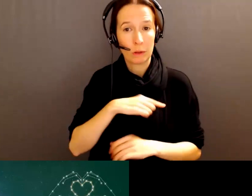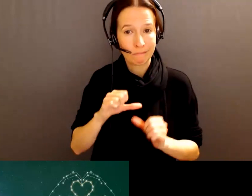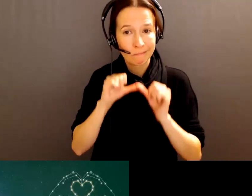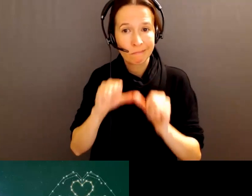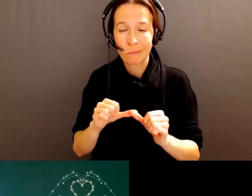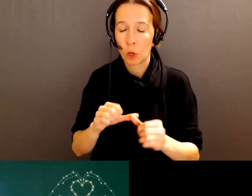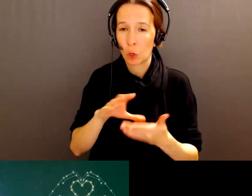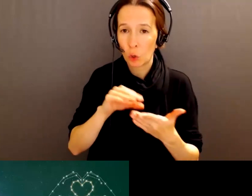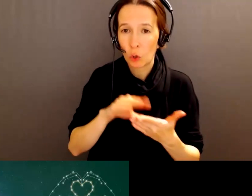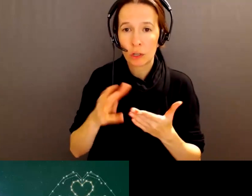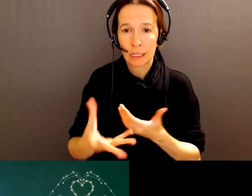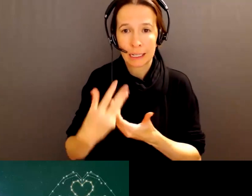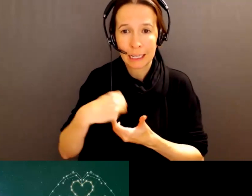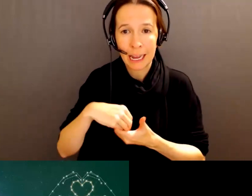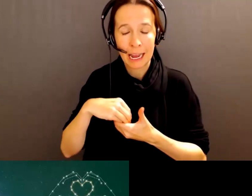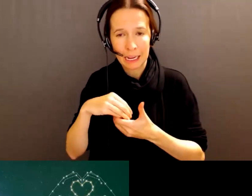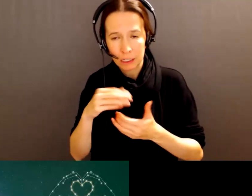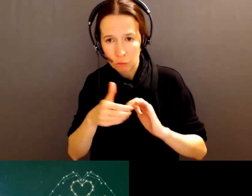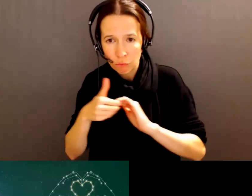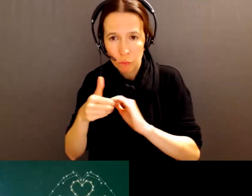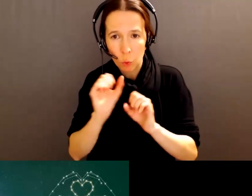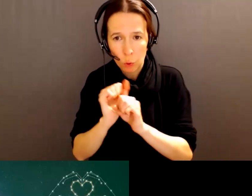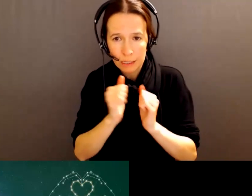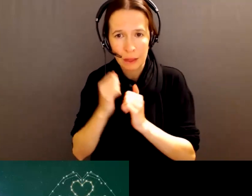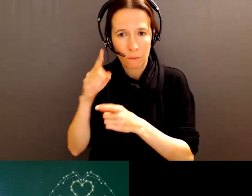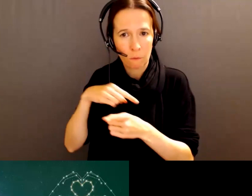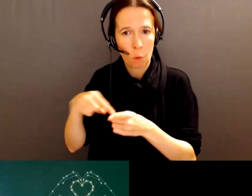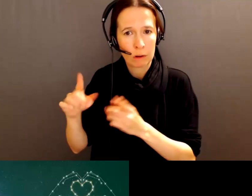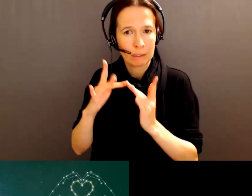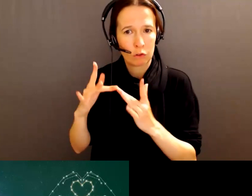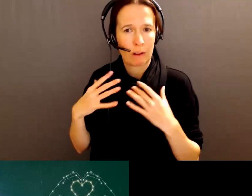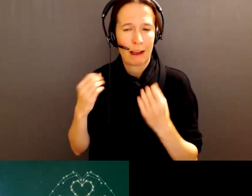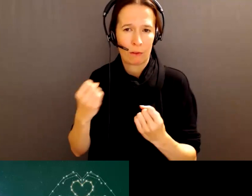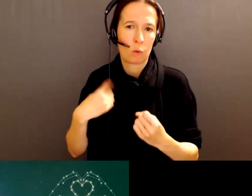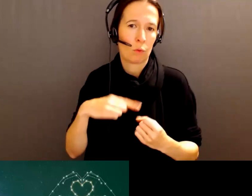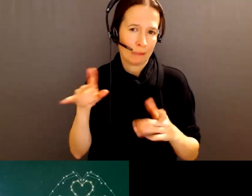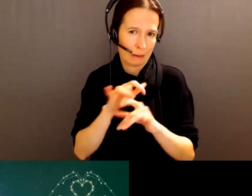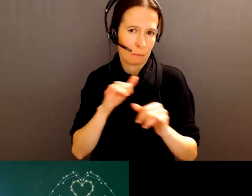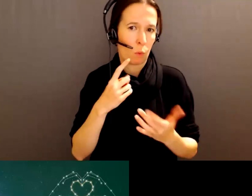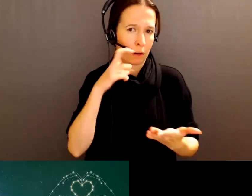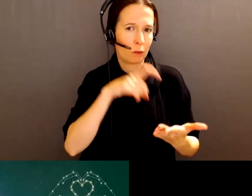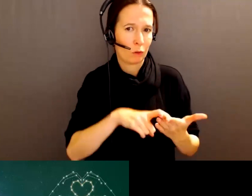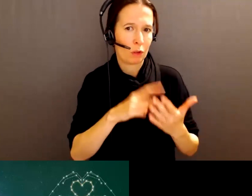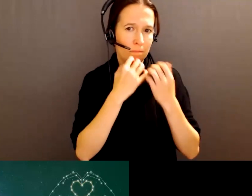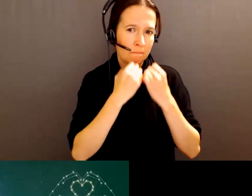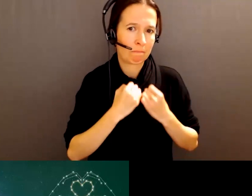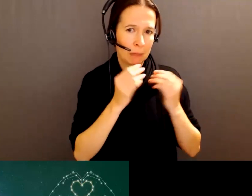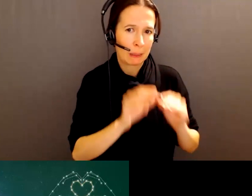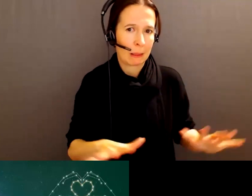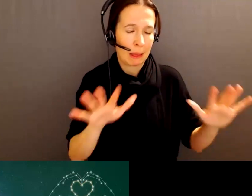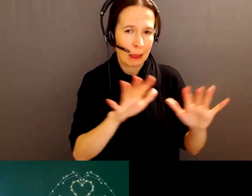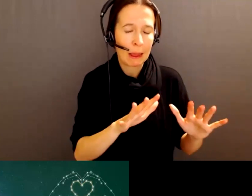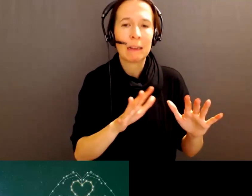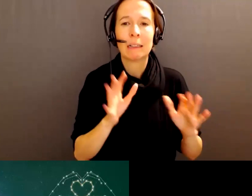the realm of digital health, let us give thanks for the privilege to do so on these beautiful sacred lands, and may our discussions contribute